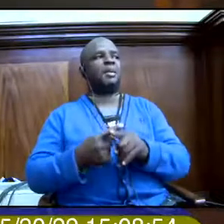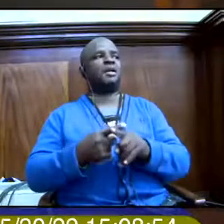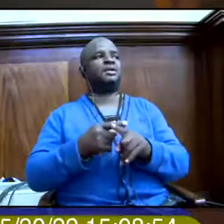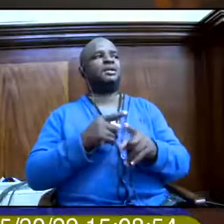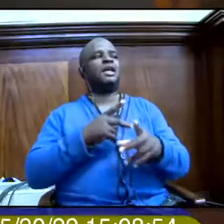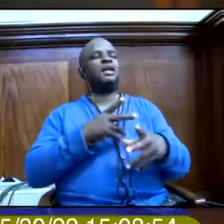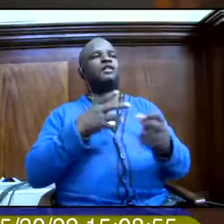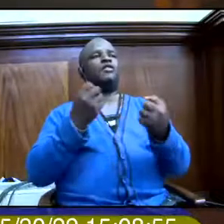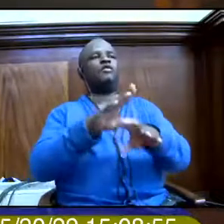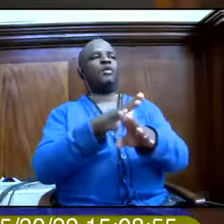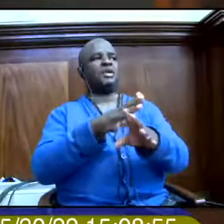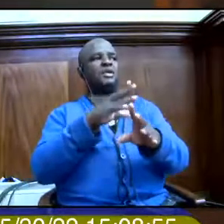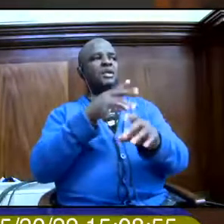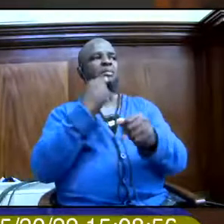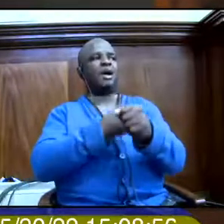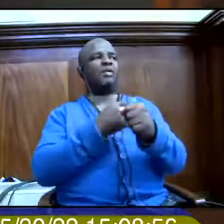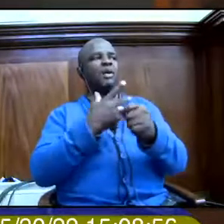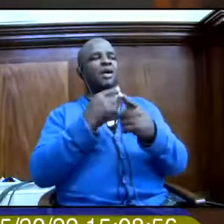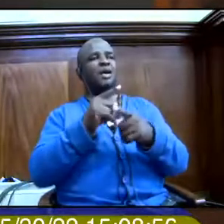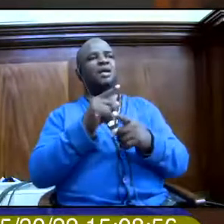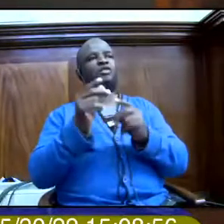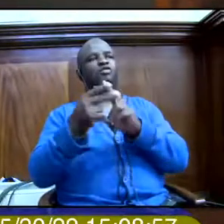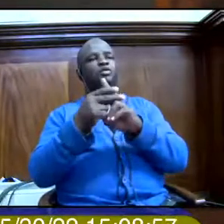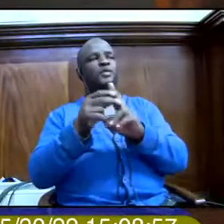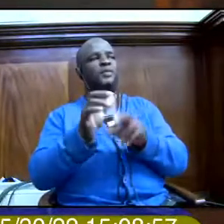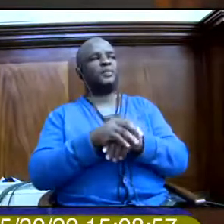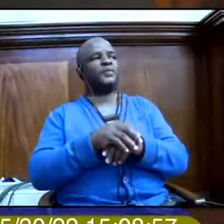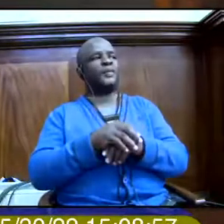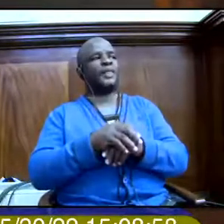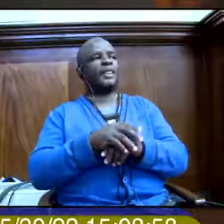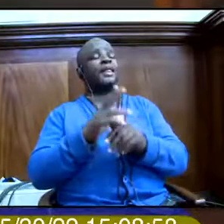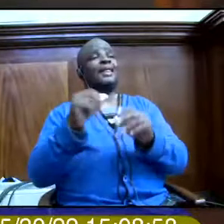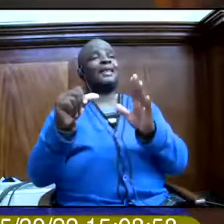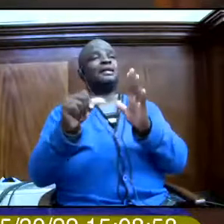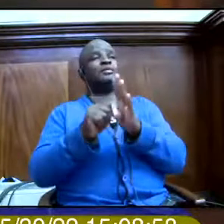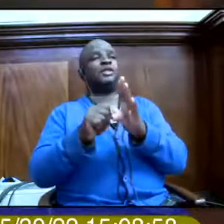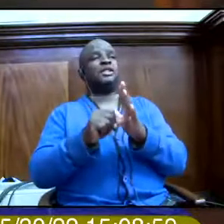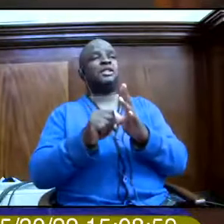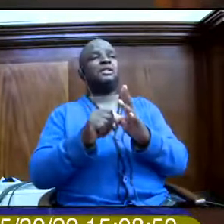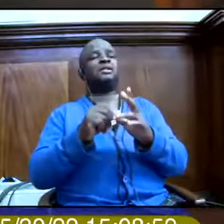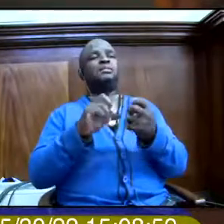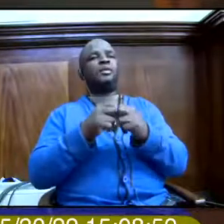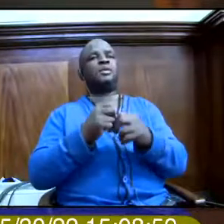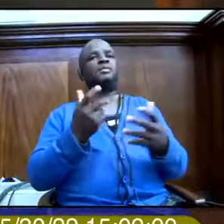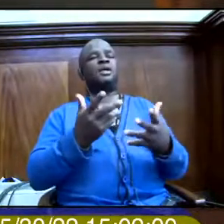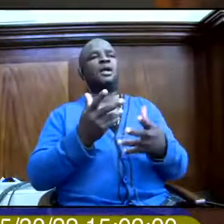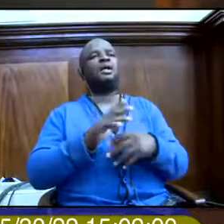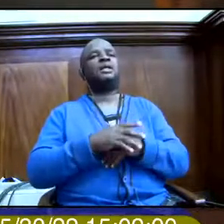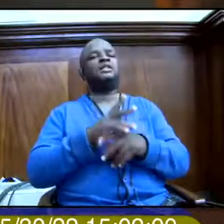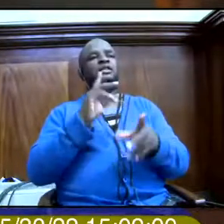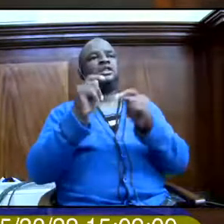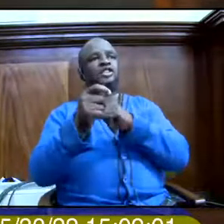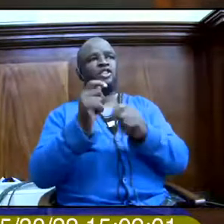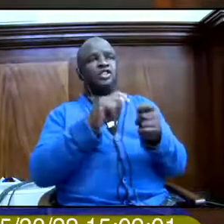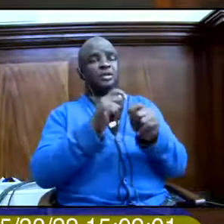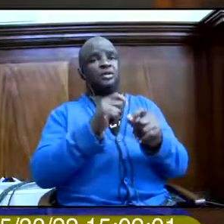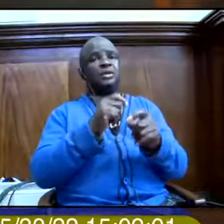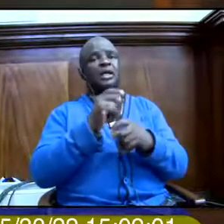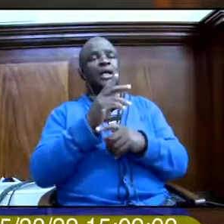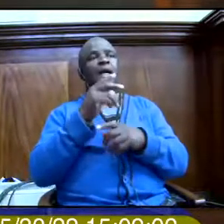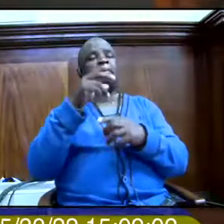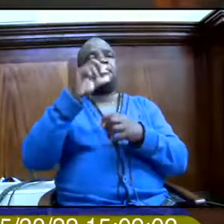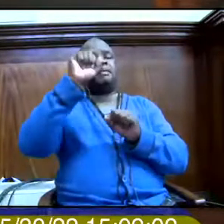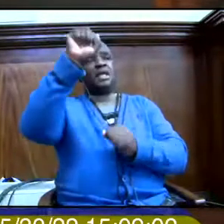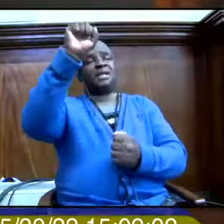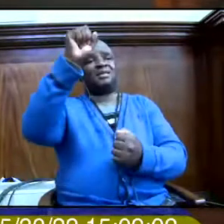influence the key problem are the amendments concerning balloting and picketing as well as the code of